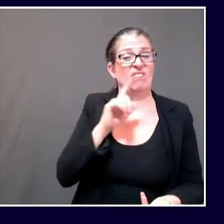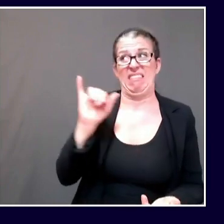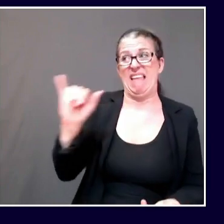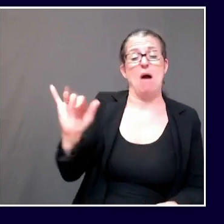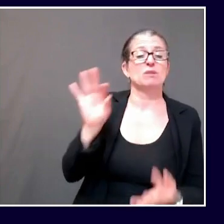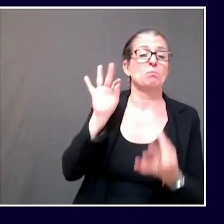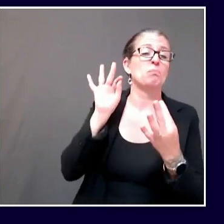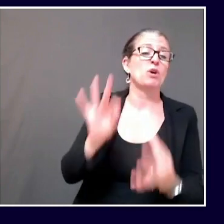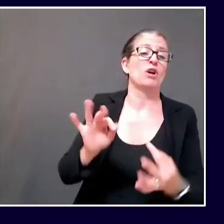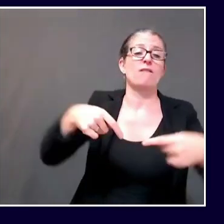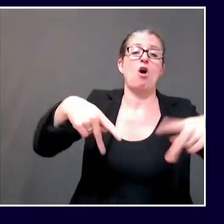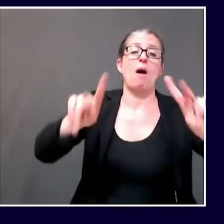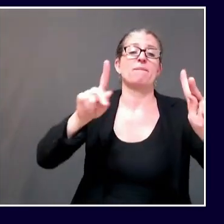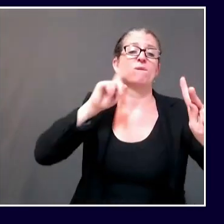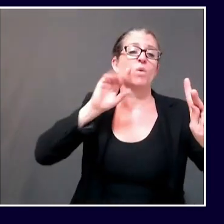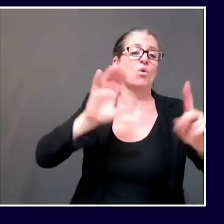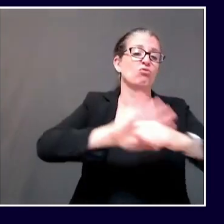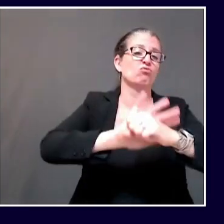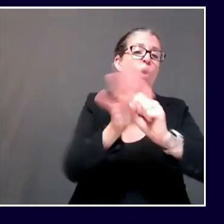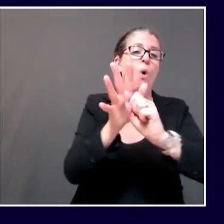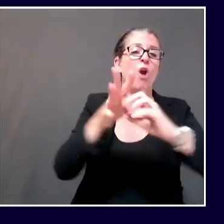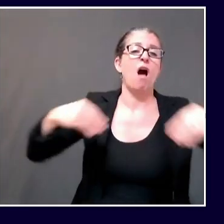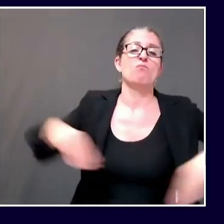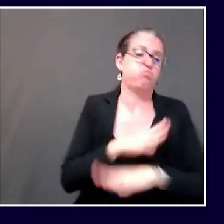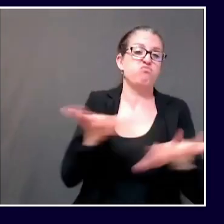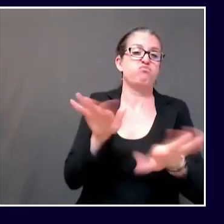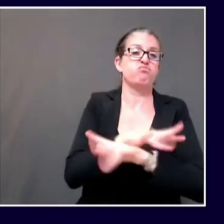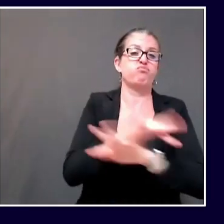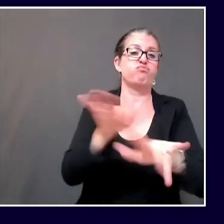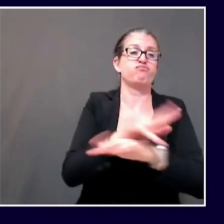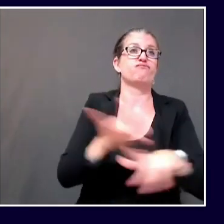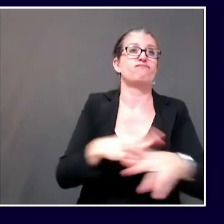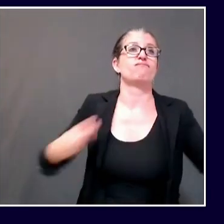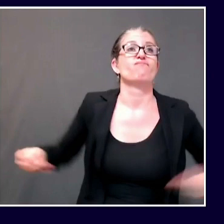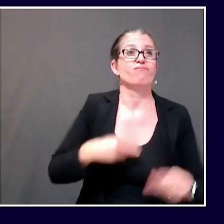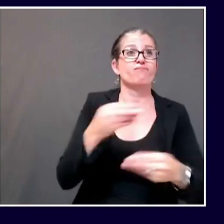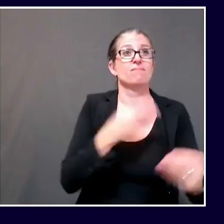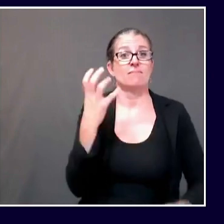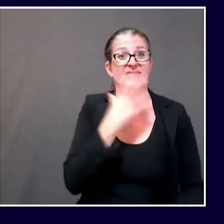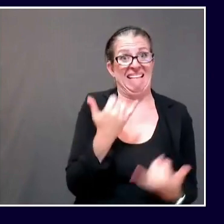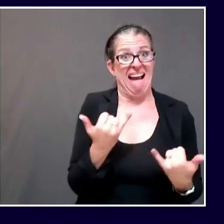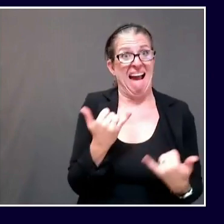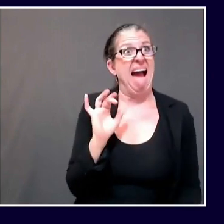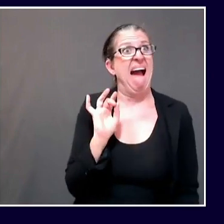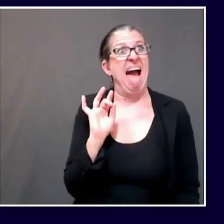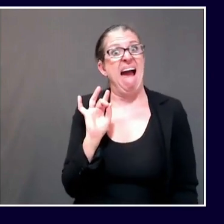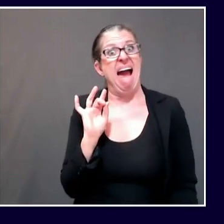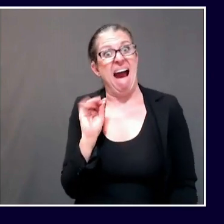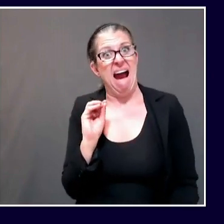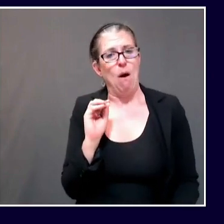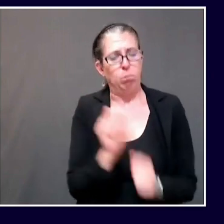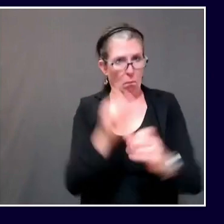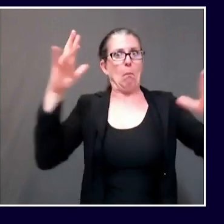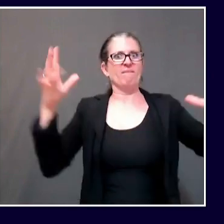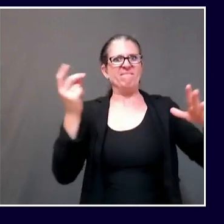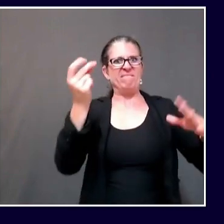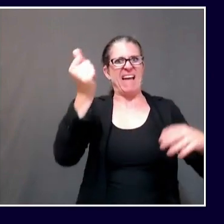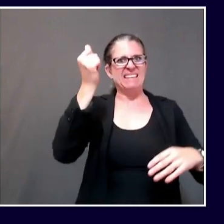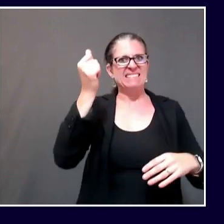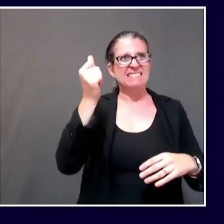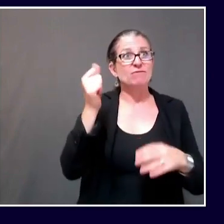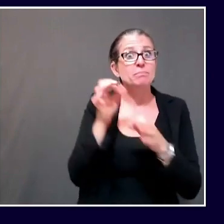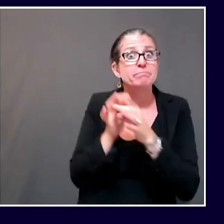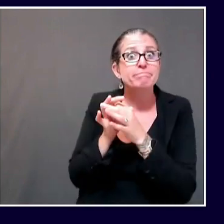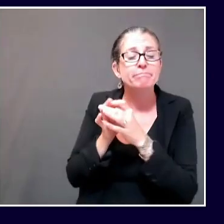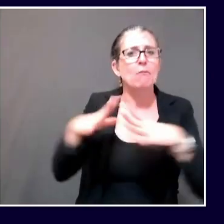and growing. That's a risk right now. On the other side, however, we got our head around what was going on quickly.